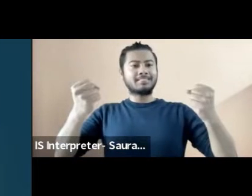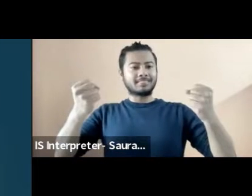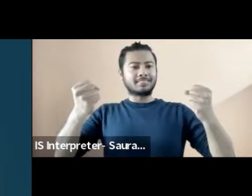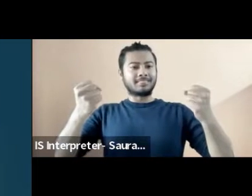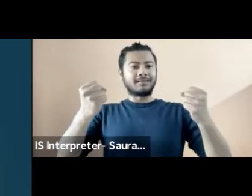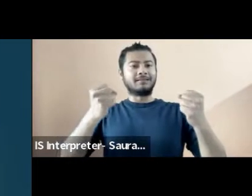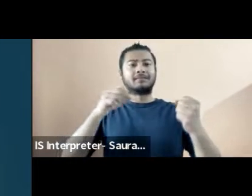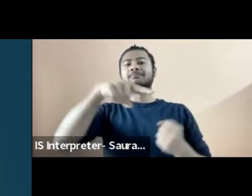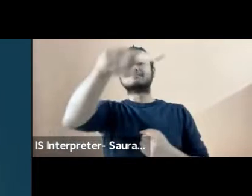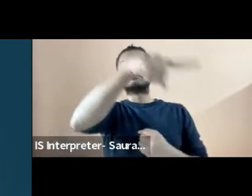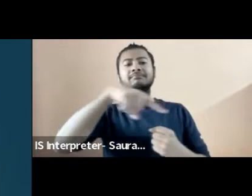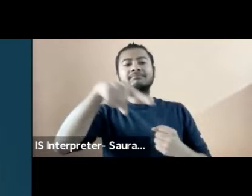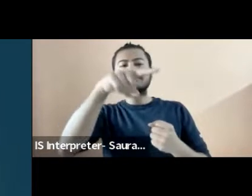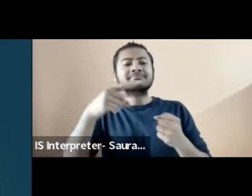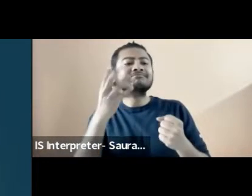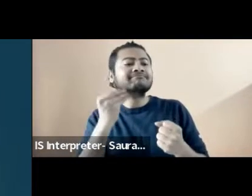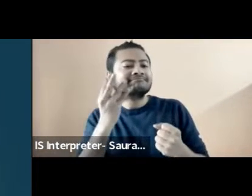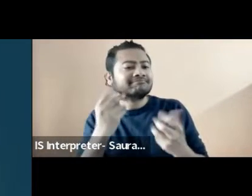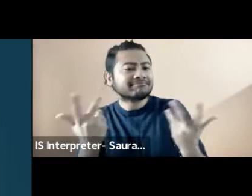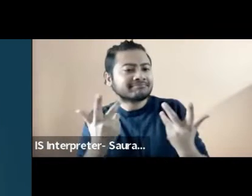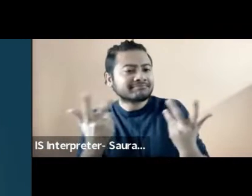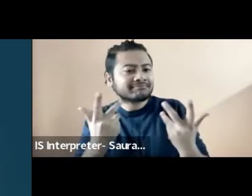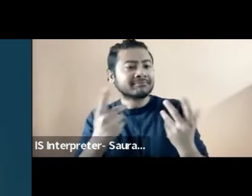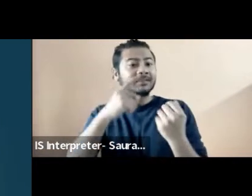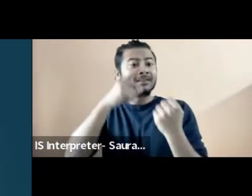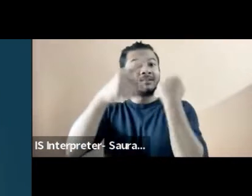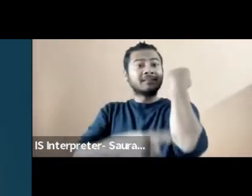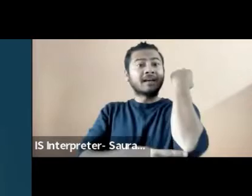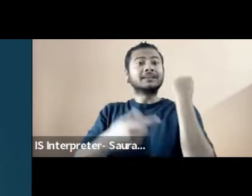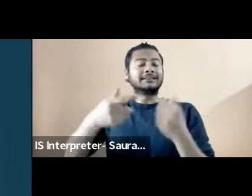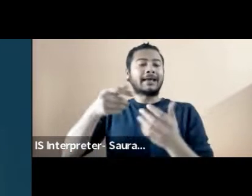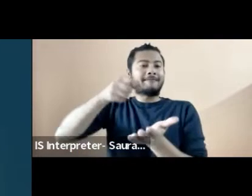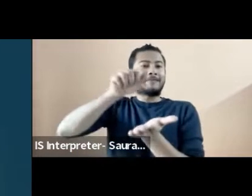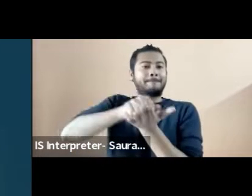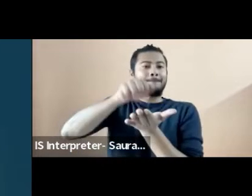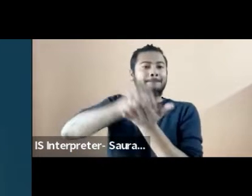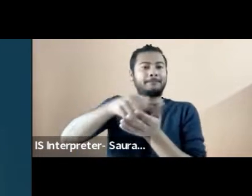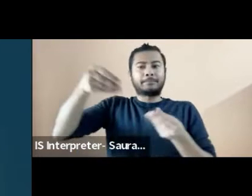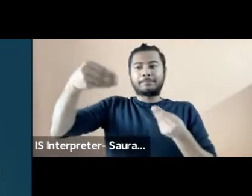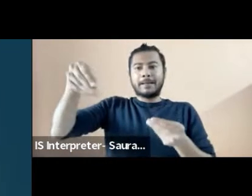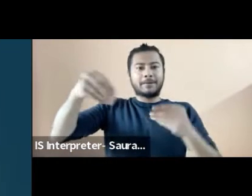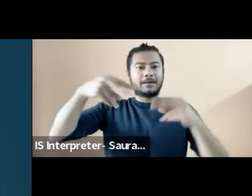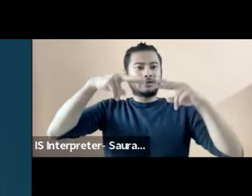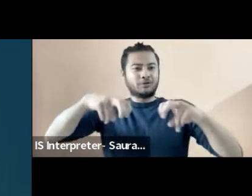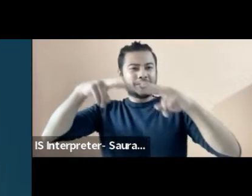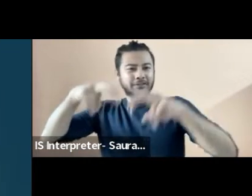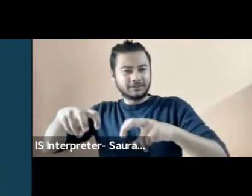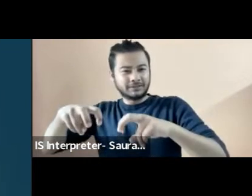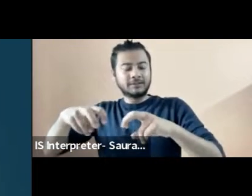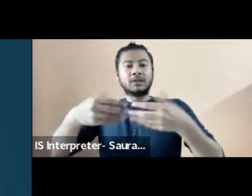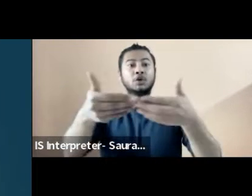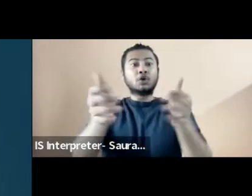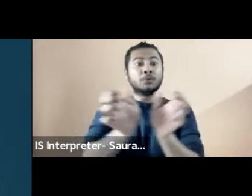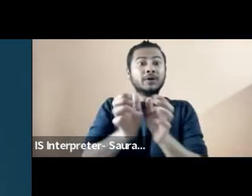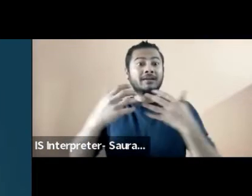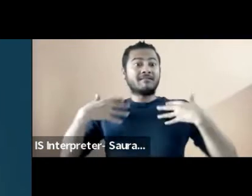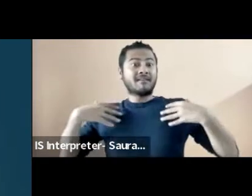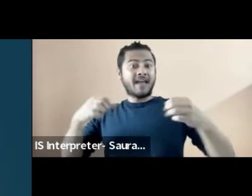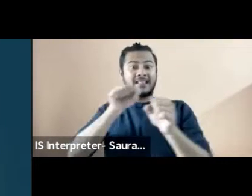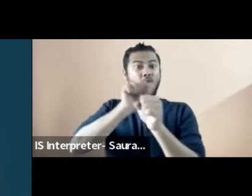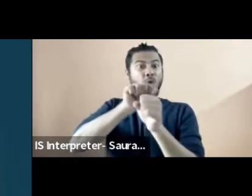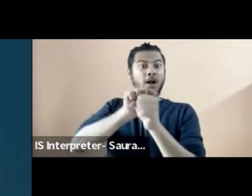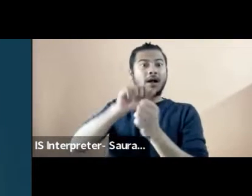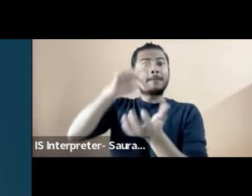a paper which is based on a series of witness seminars that will help to capture the emergence of community health worker program in South Africa.